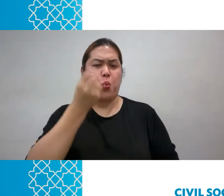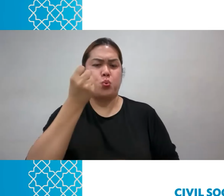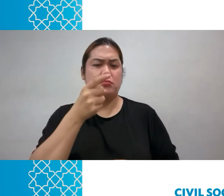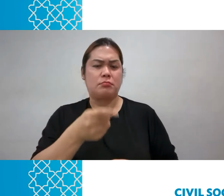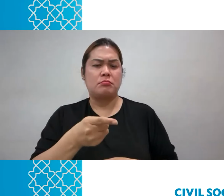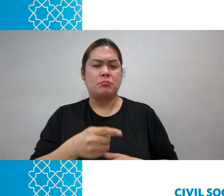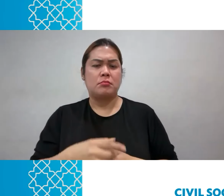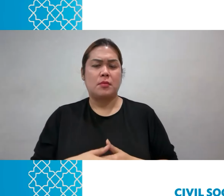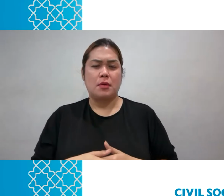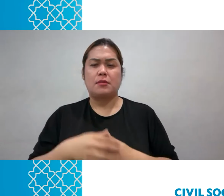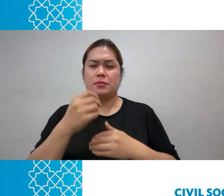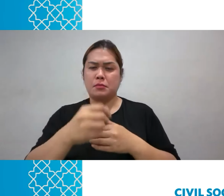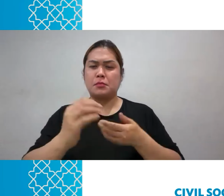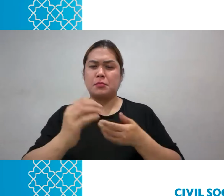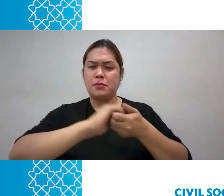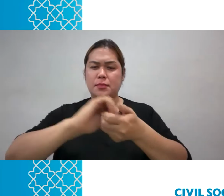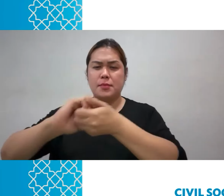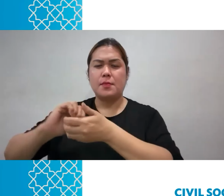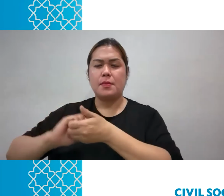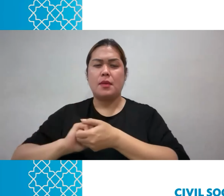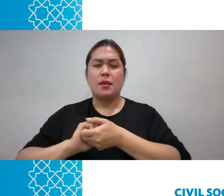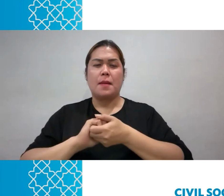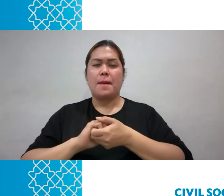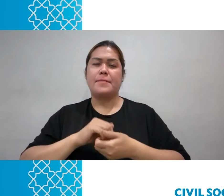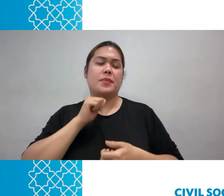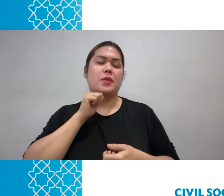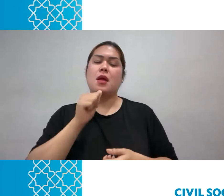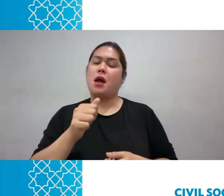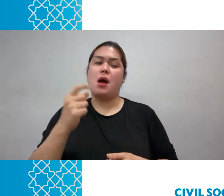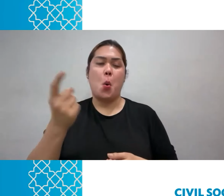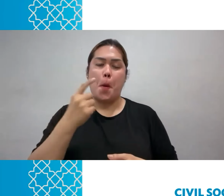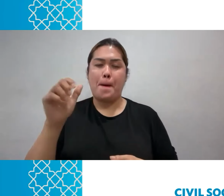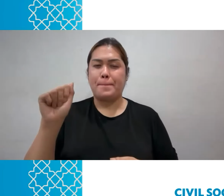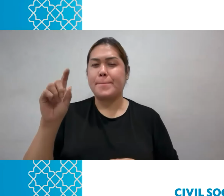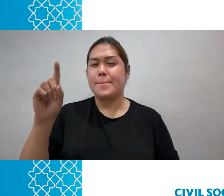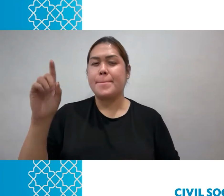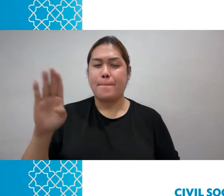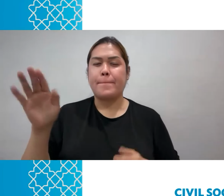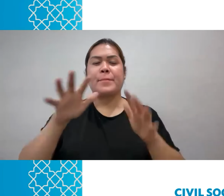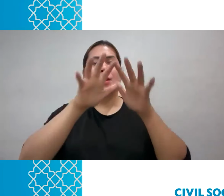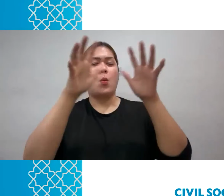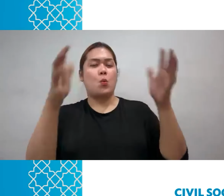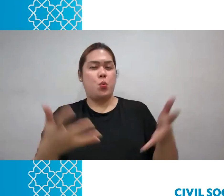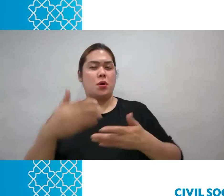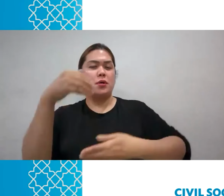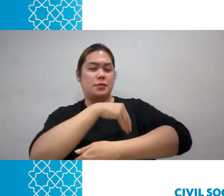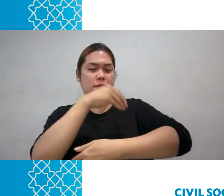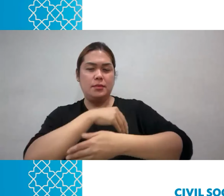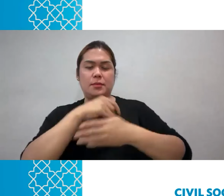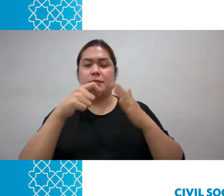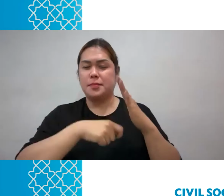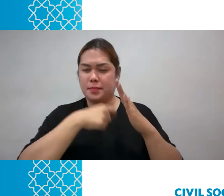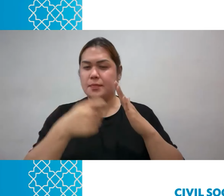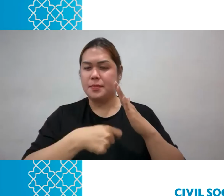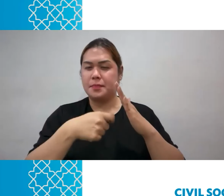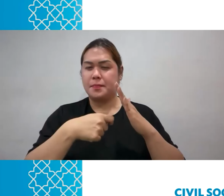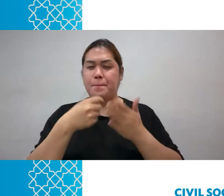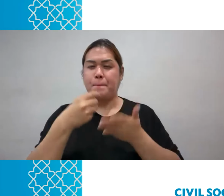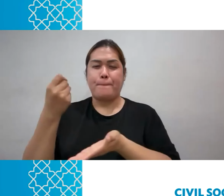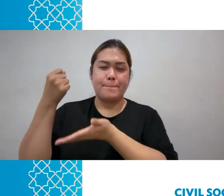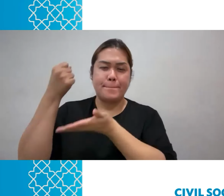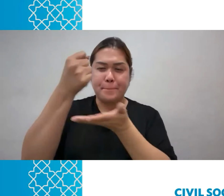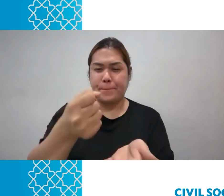be applied not only to ADB or World Bank finance projects, but all the projects to happen